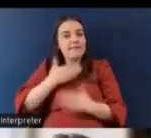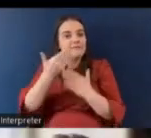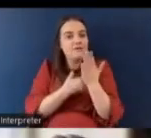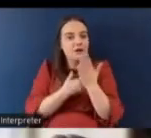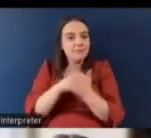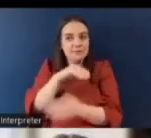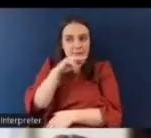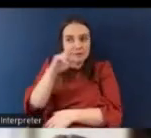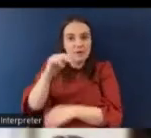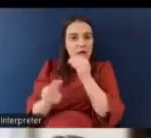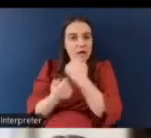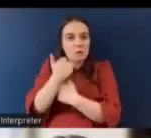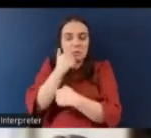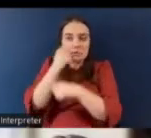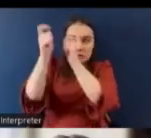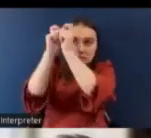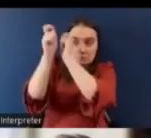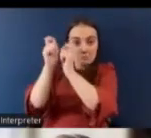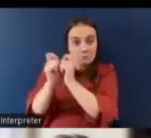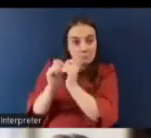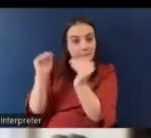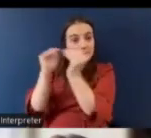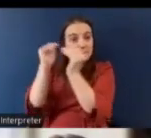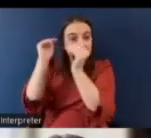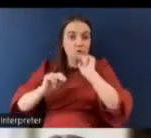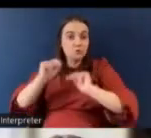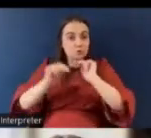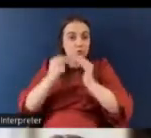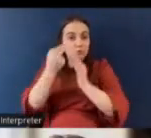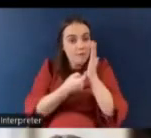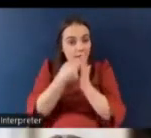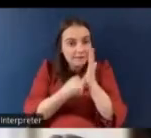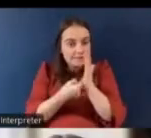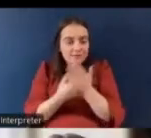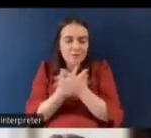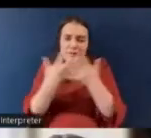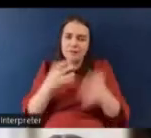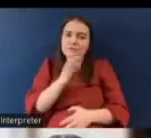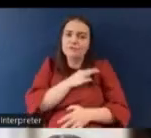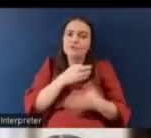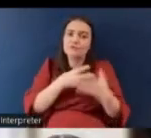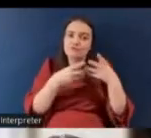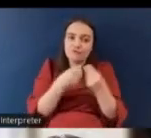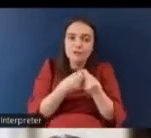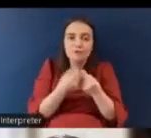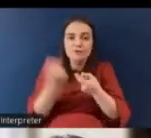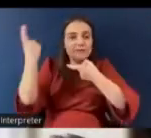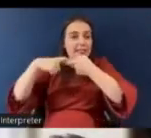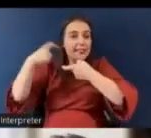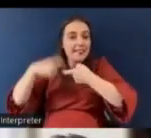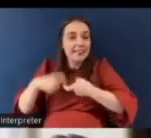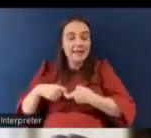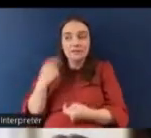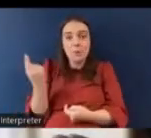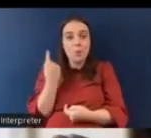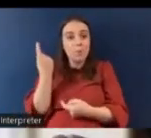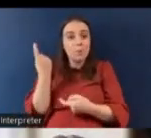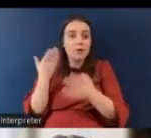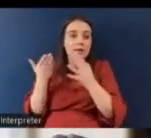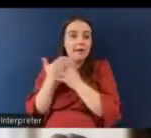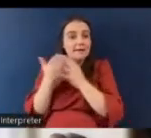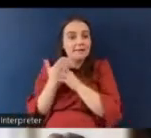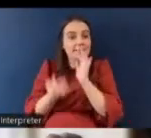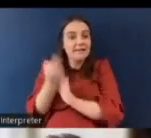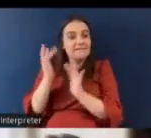can be updated. And also we have a lot of we have a lot of good resources hyperlinked in them that you can only access if you're using